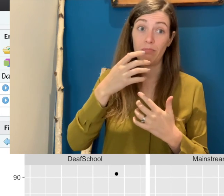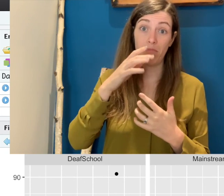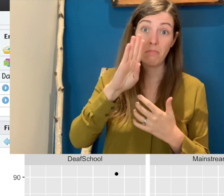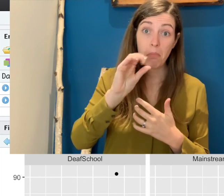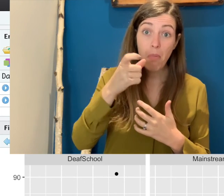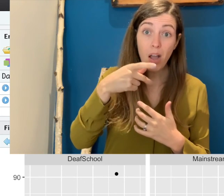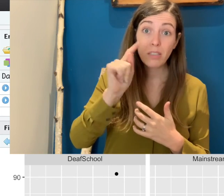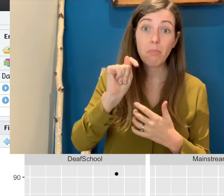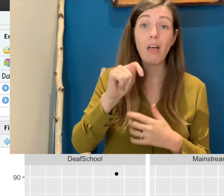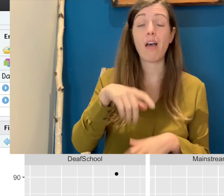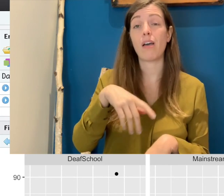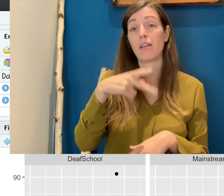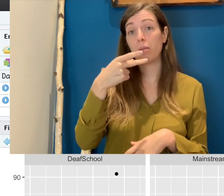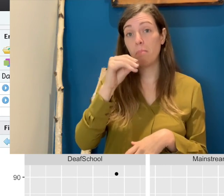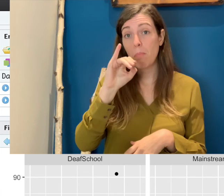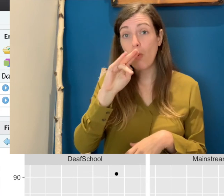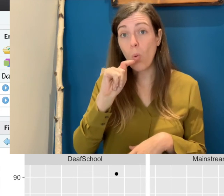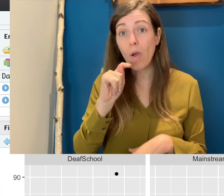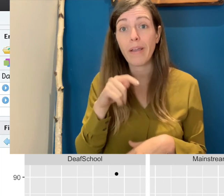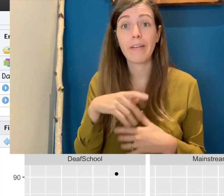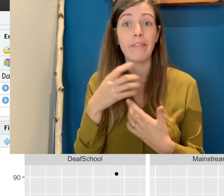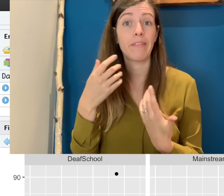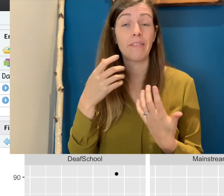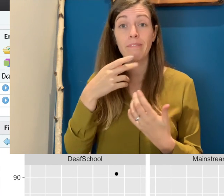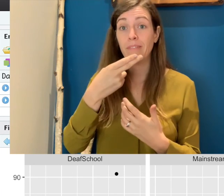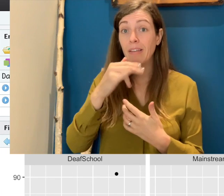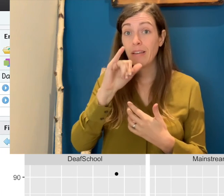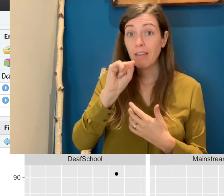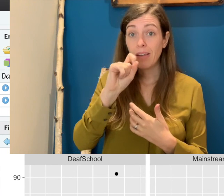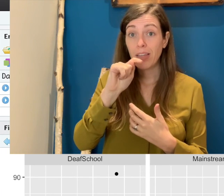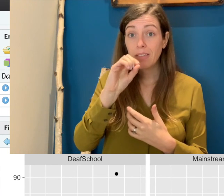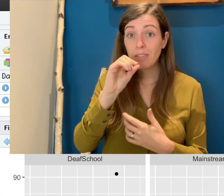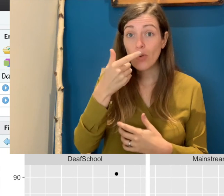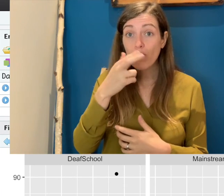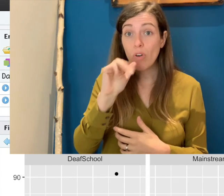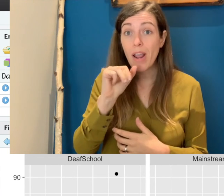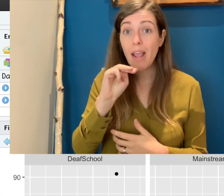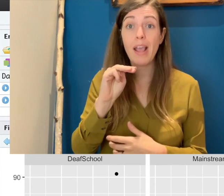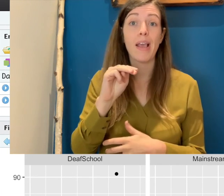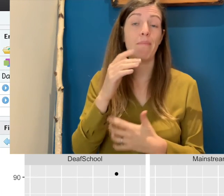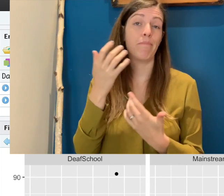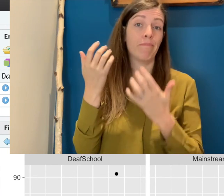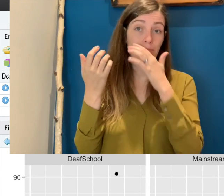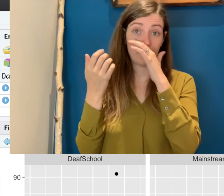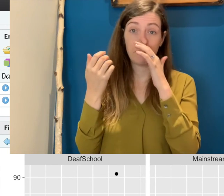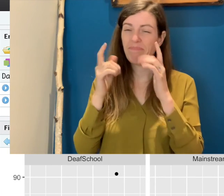And all you do there is specify what type of graph you want to look at, whether it's